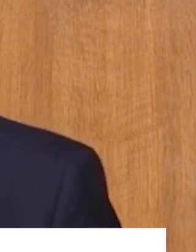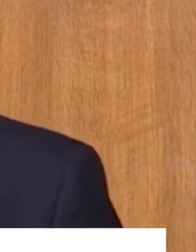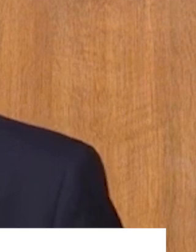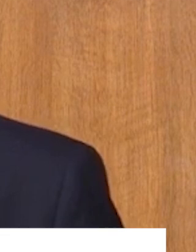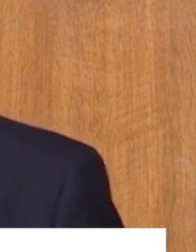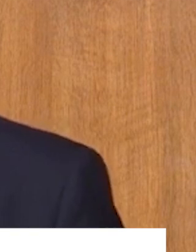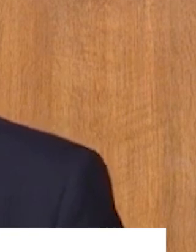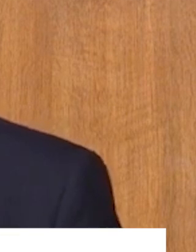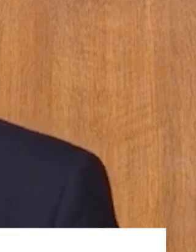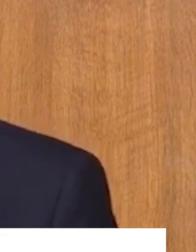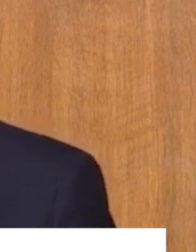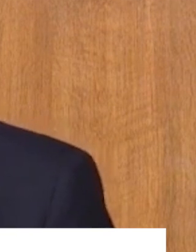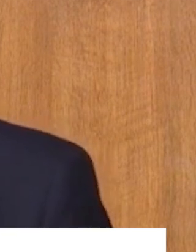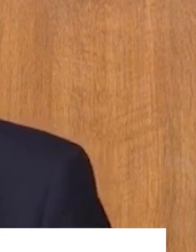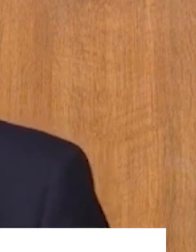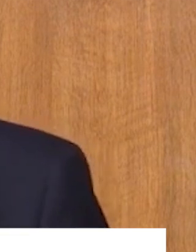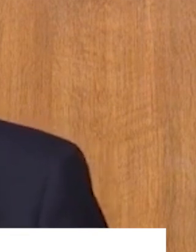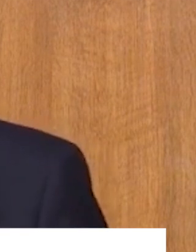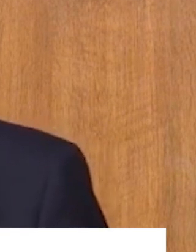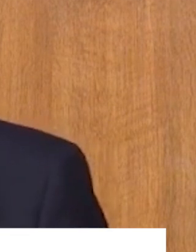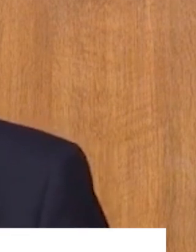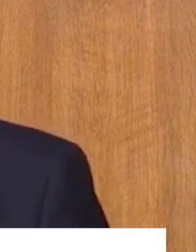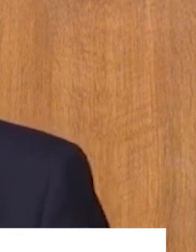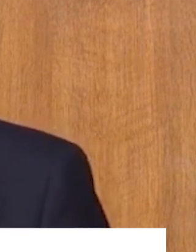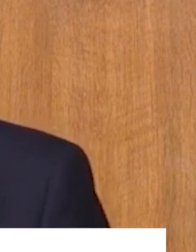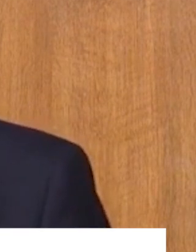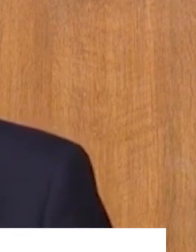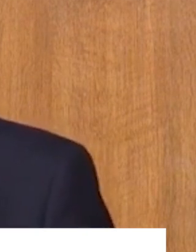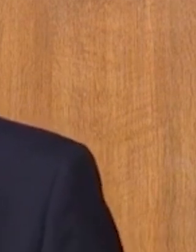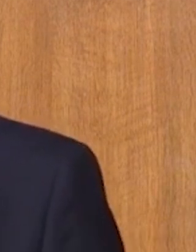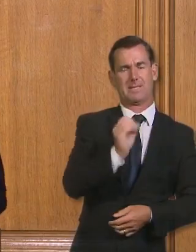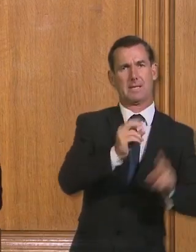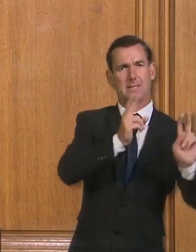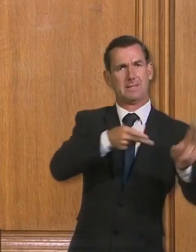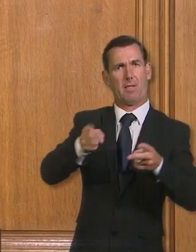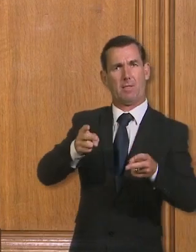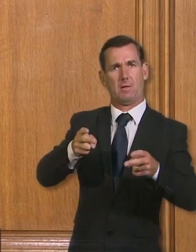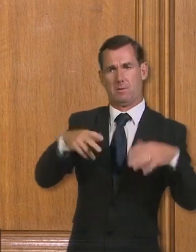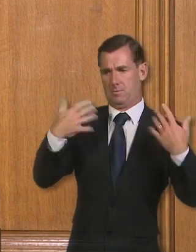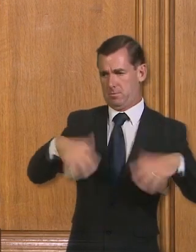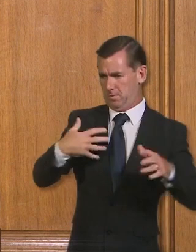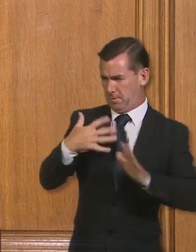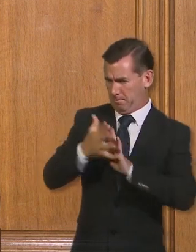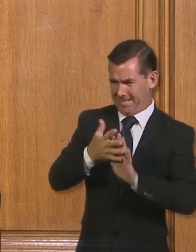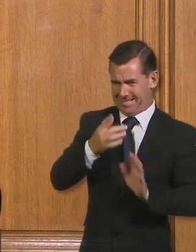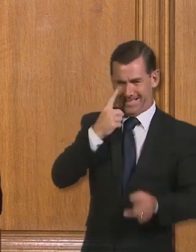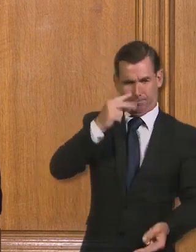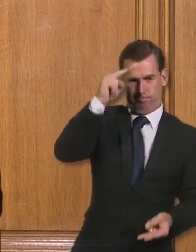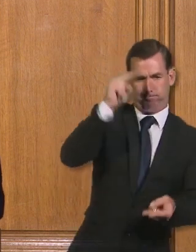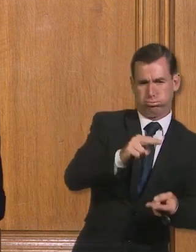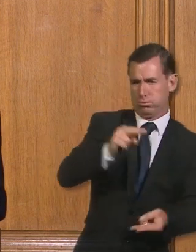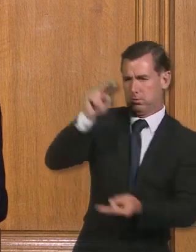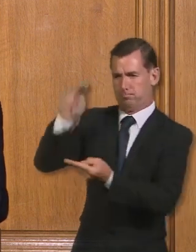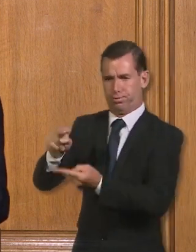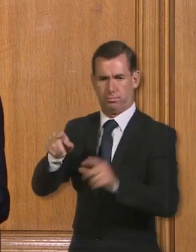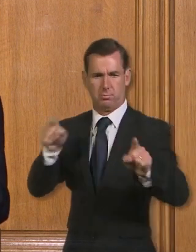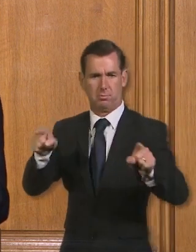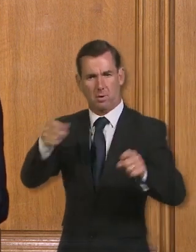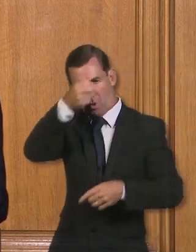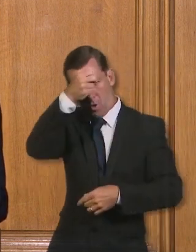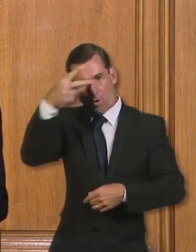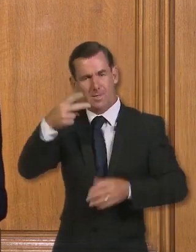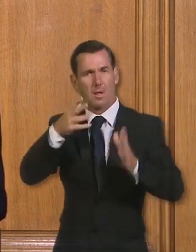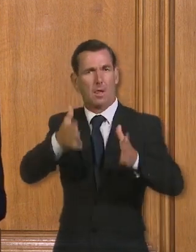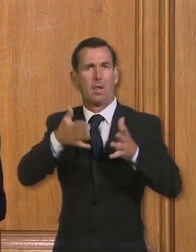75% of patients in the hospital who will receive a mortality benefit from using this drug. There's another group of patients who don't require oxygen but